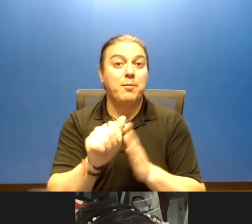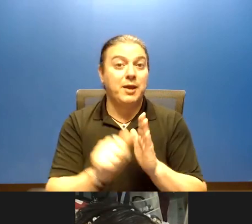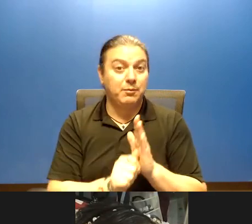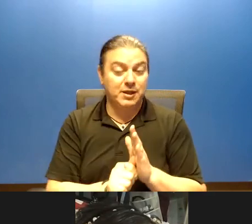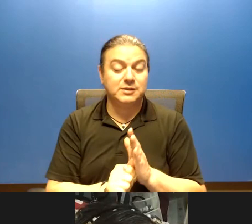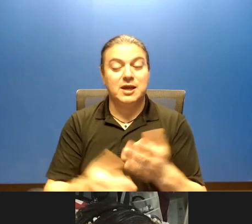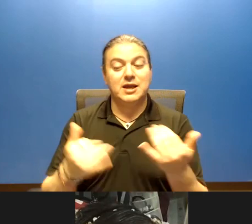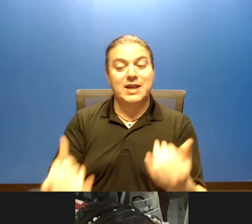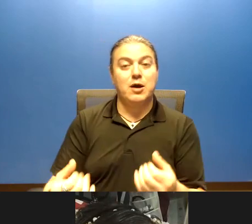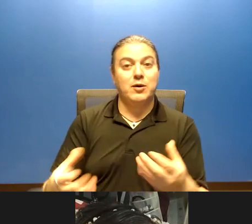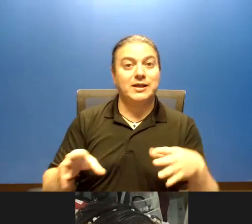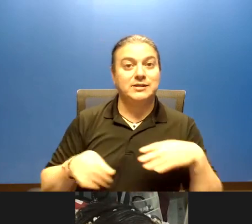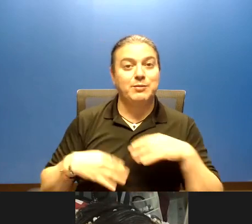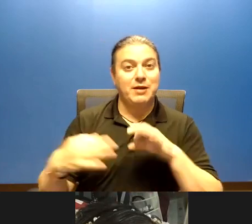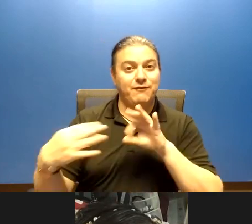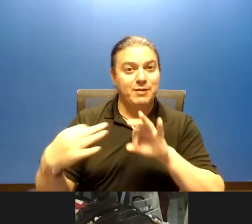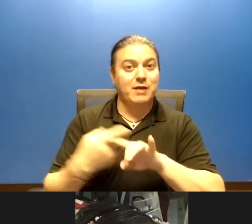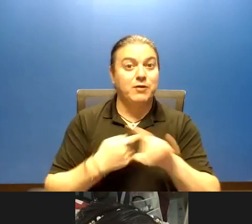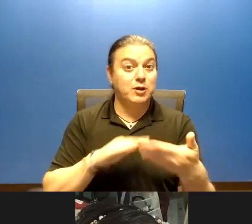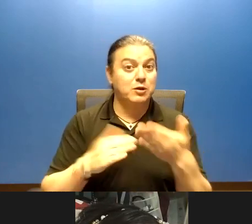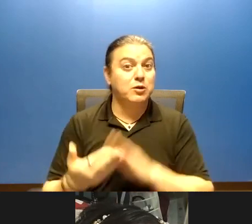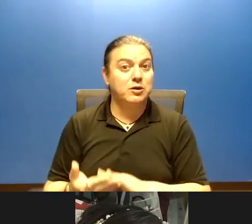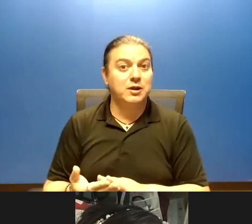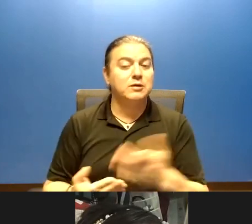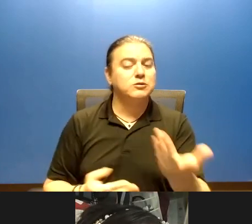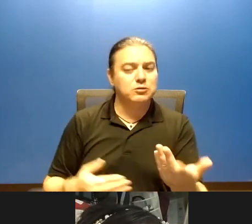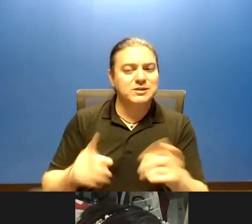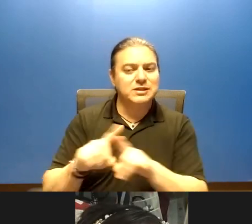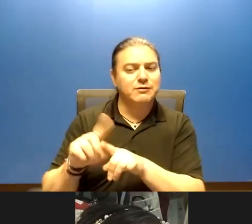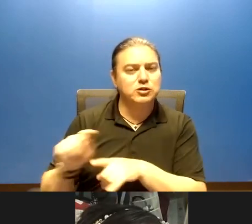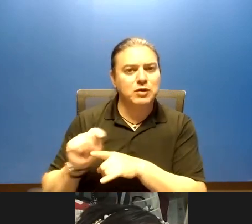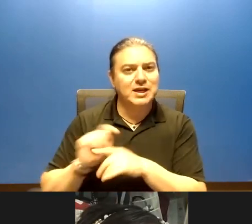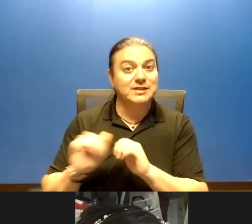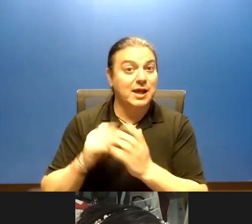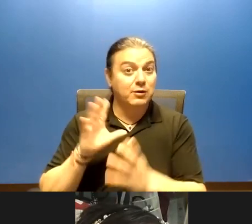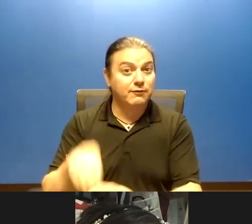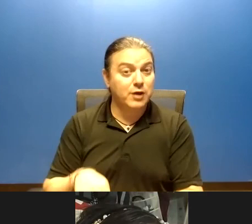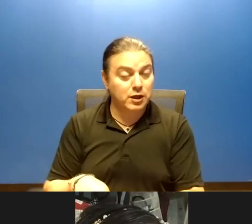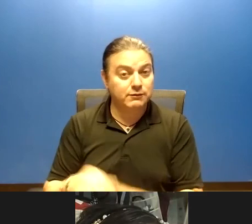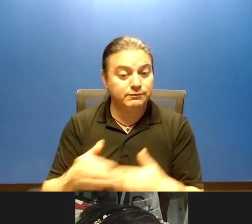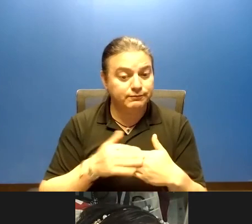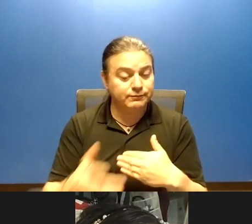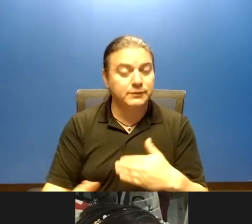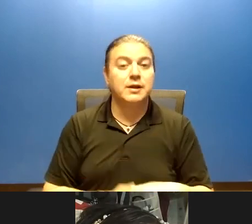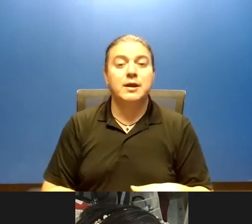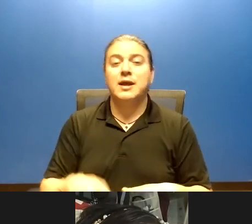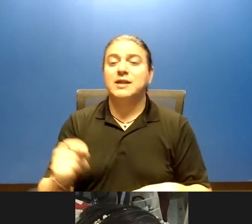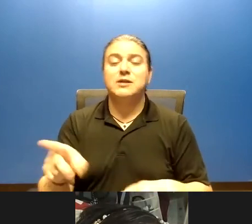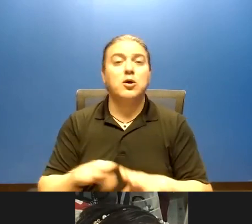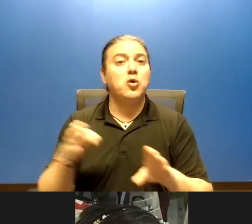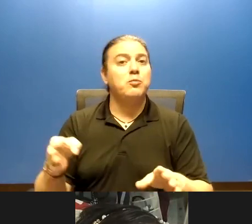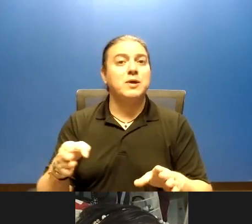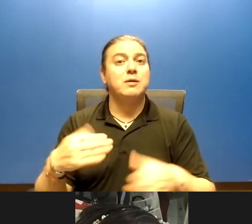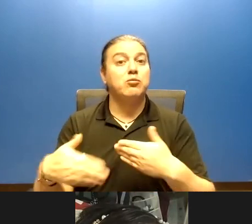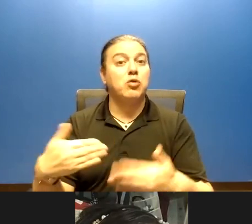So there are training sessions on how you can get involved in that going on. And it's an open process. You just have to put